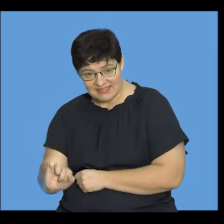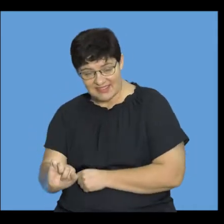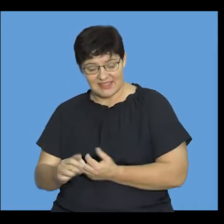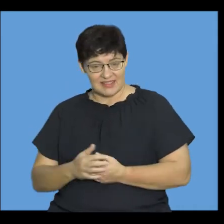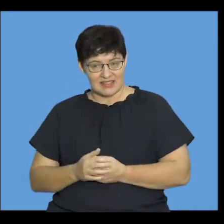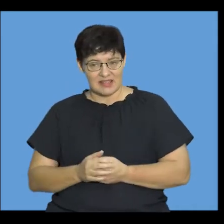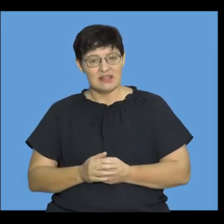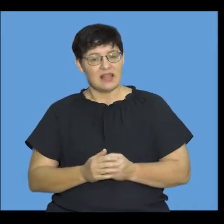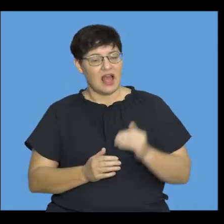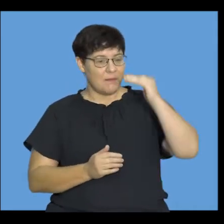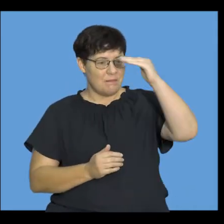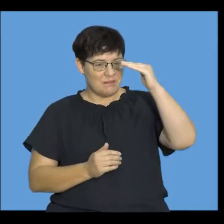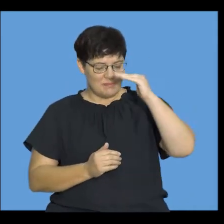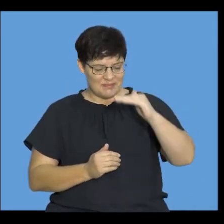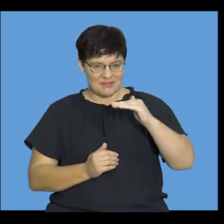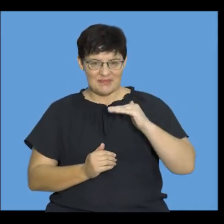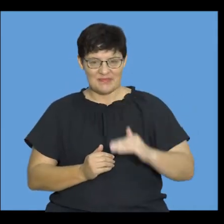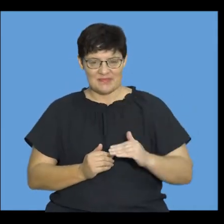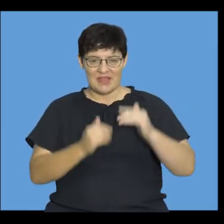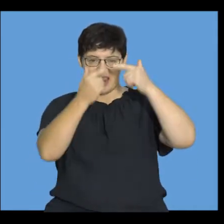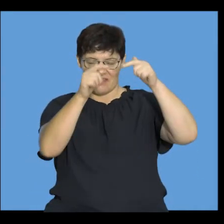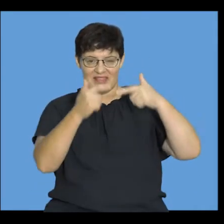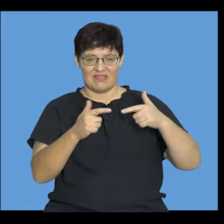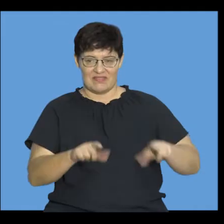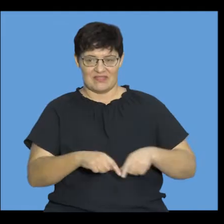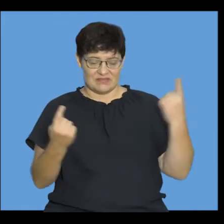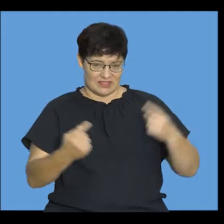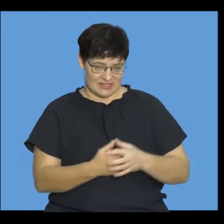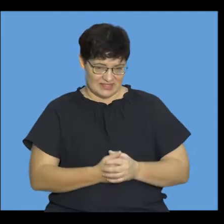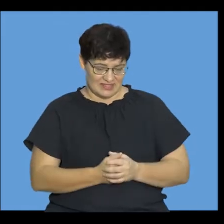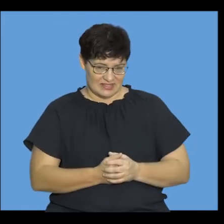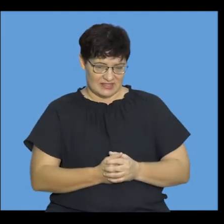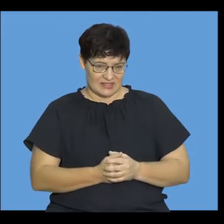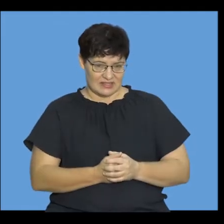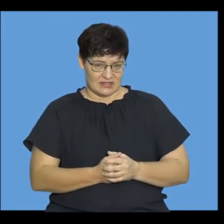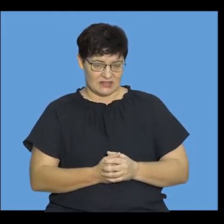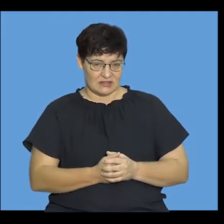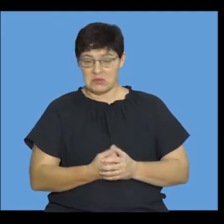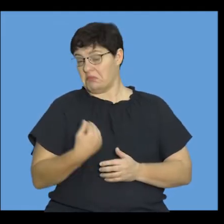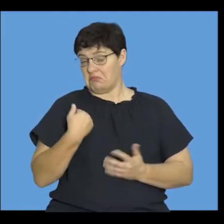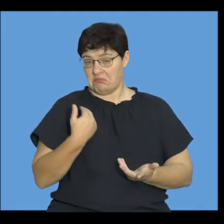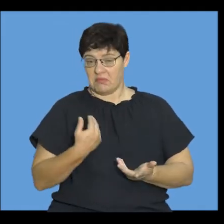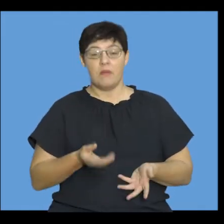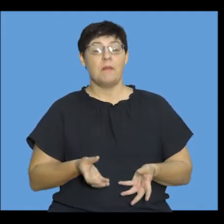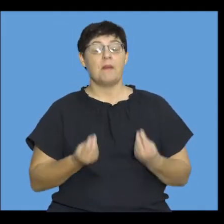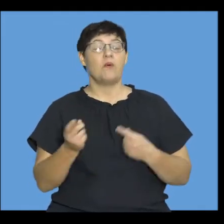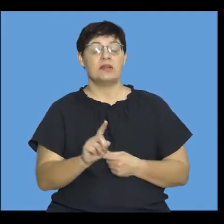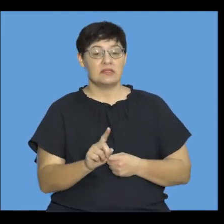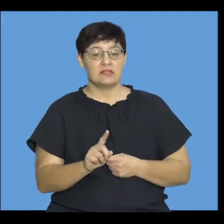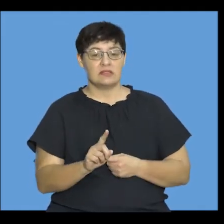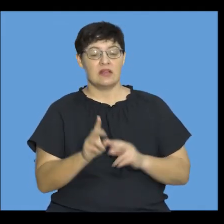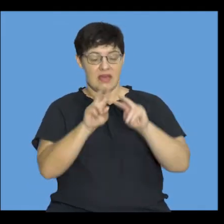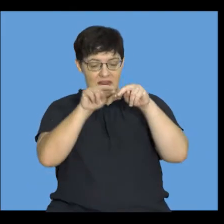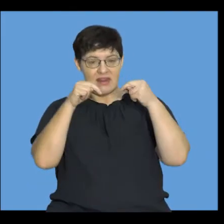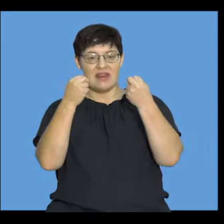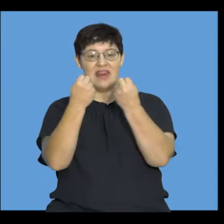the different levels of budgeting? And then obviously, not very long ago, we had the